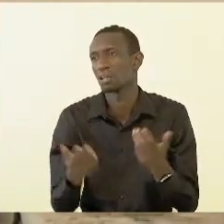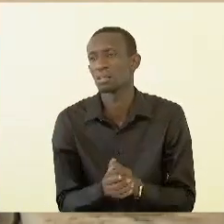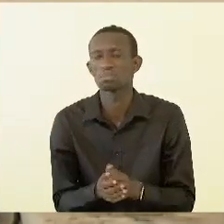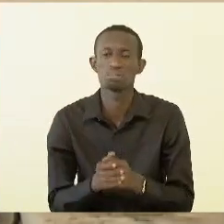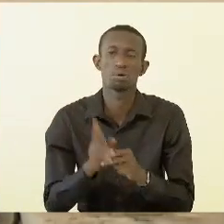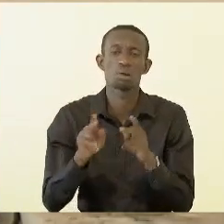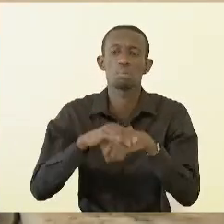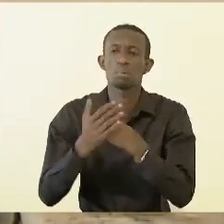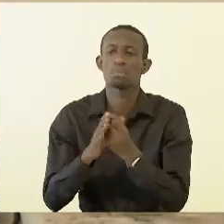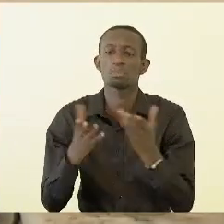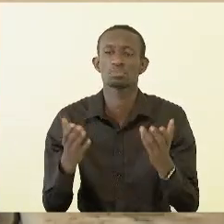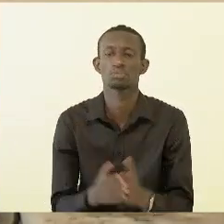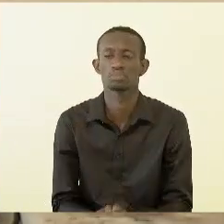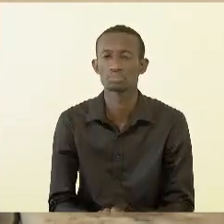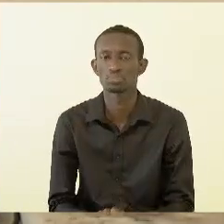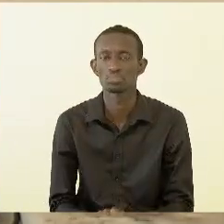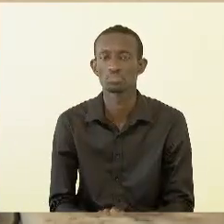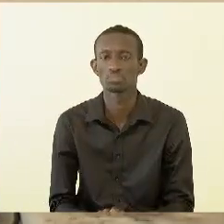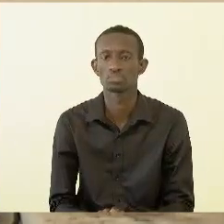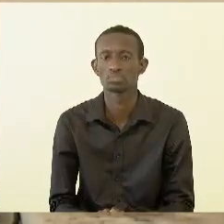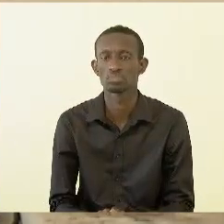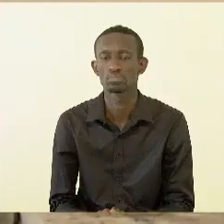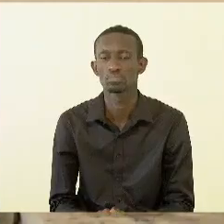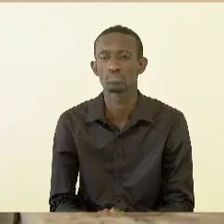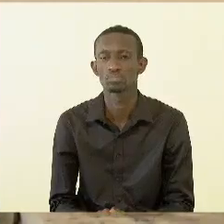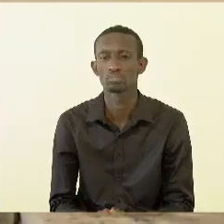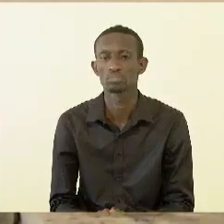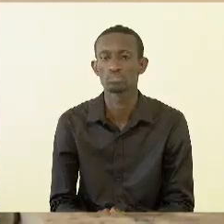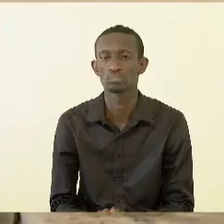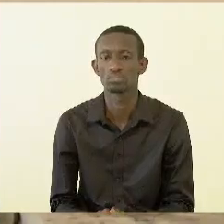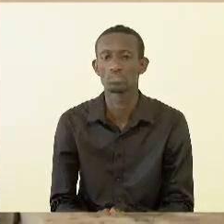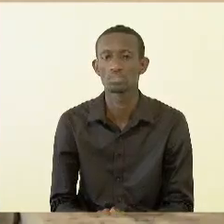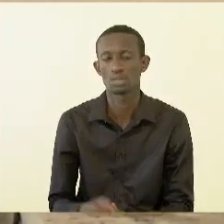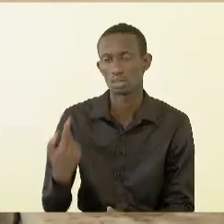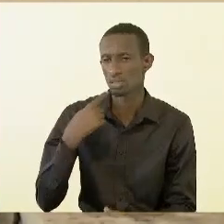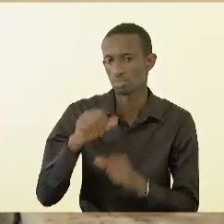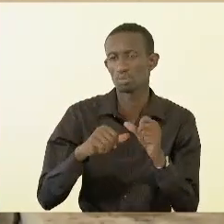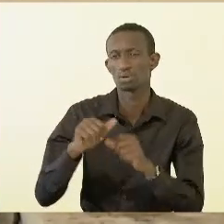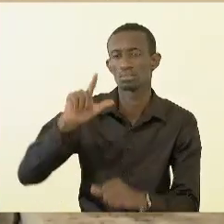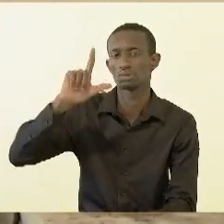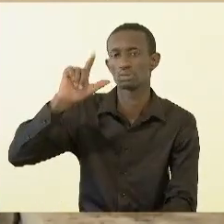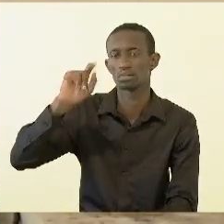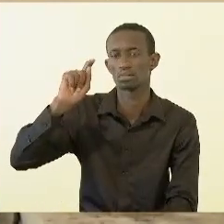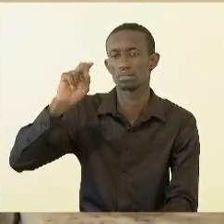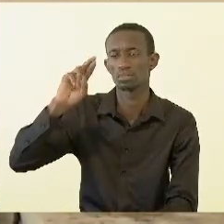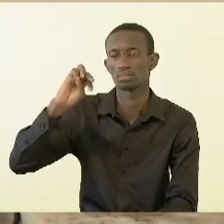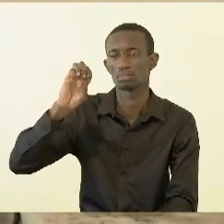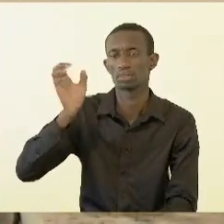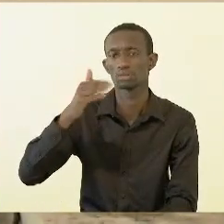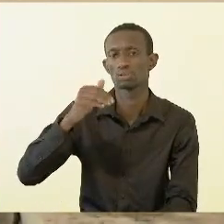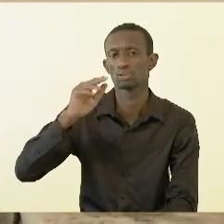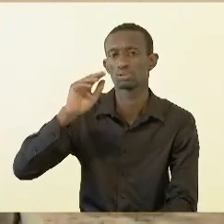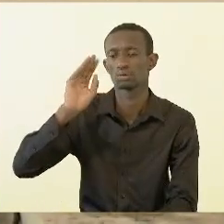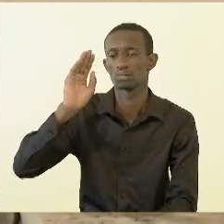laboratory, which we said the litmus. We mentioned about the litmus paper or